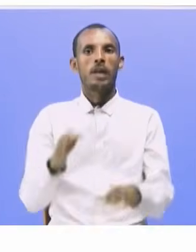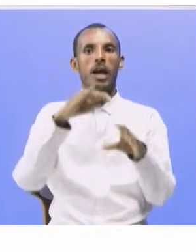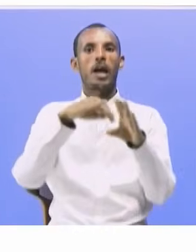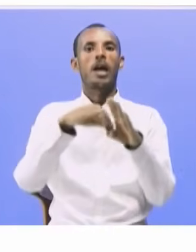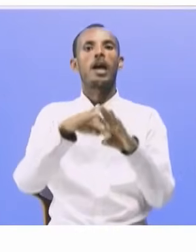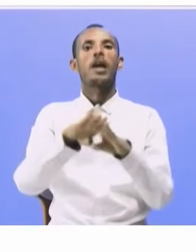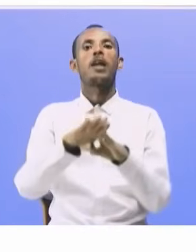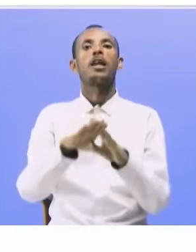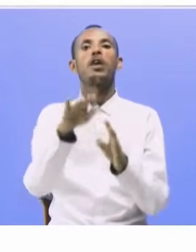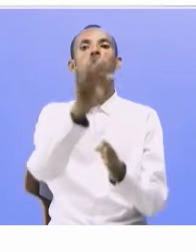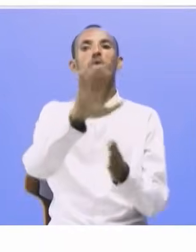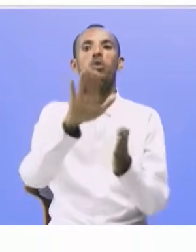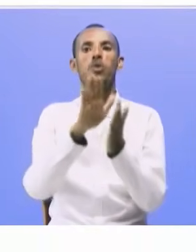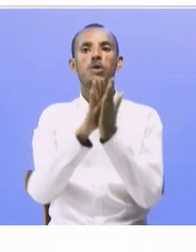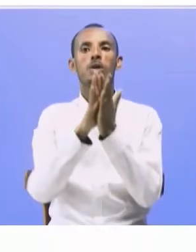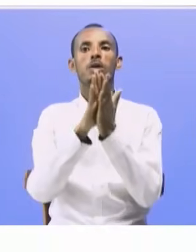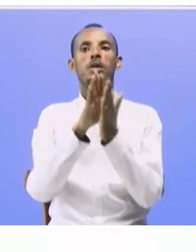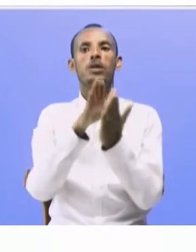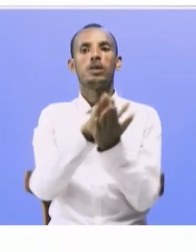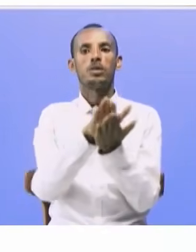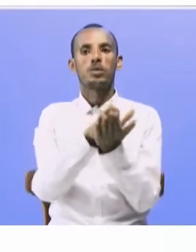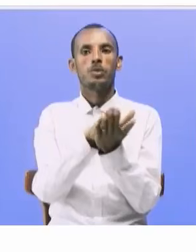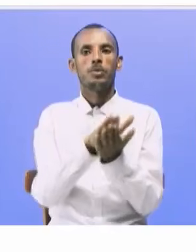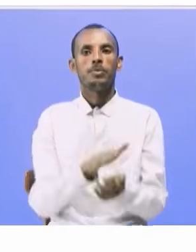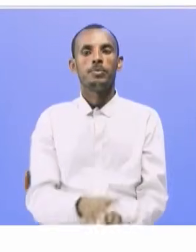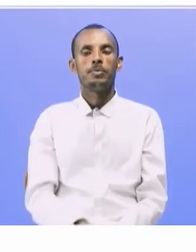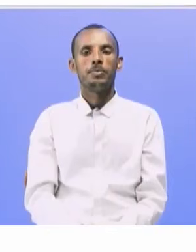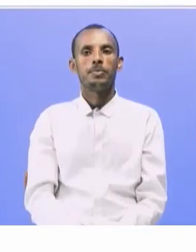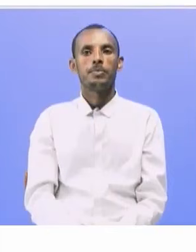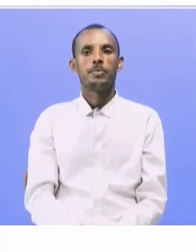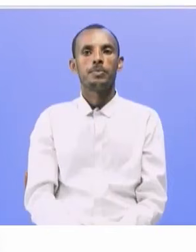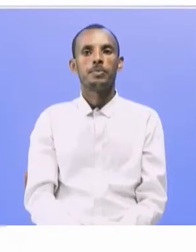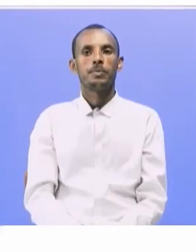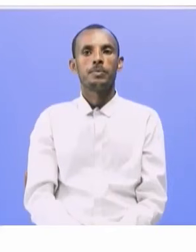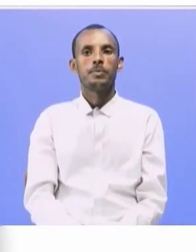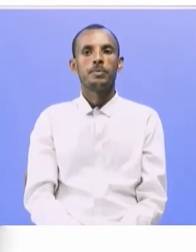your school. In your school.